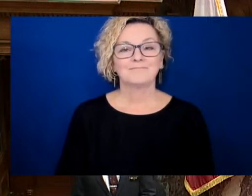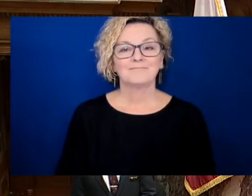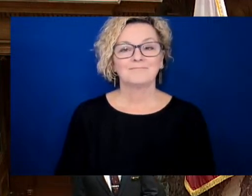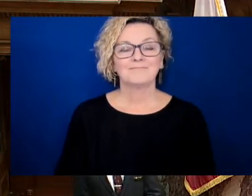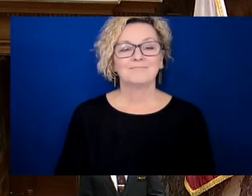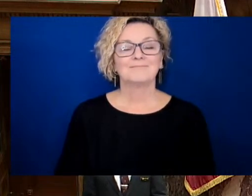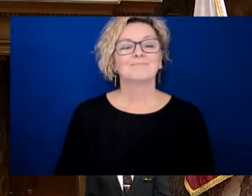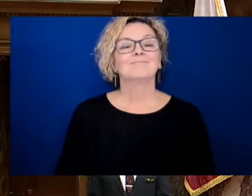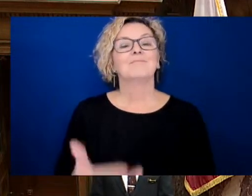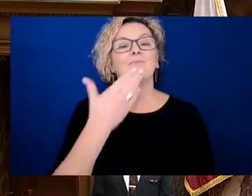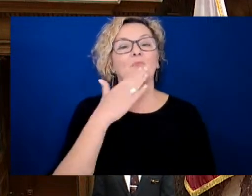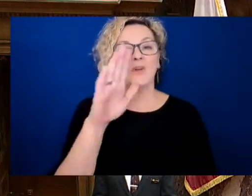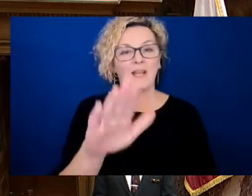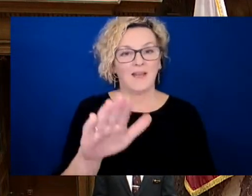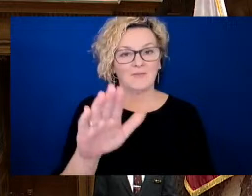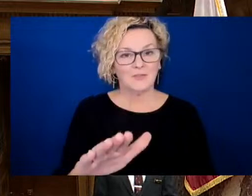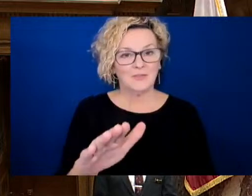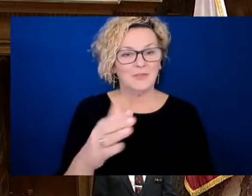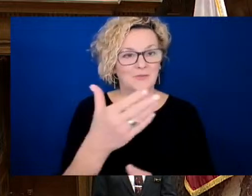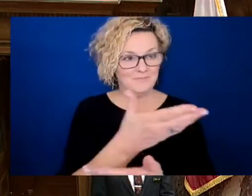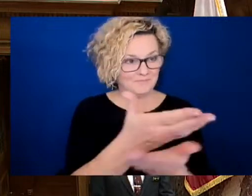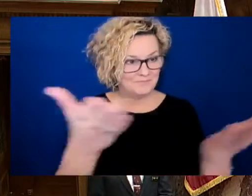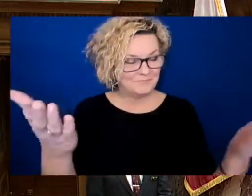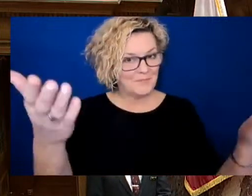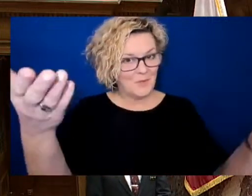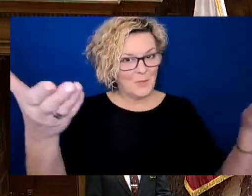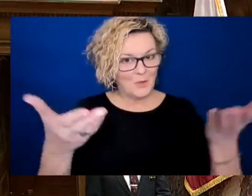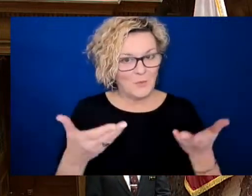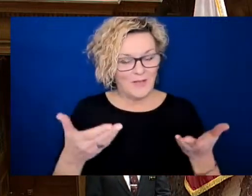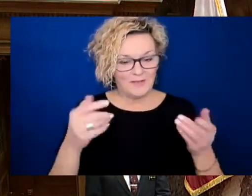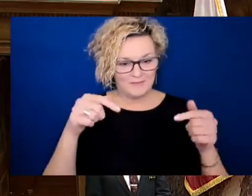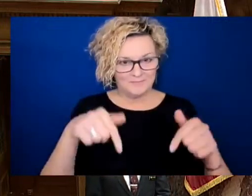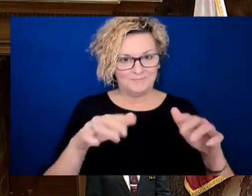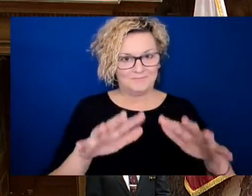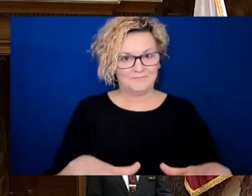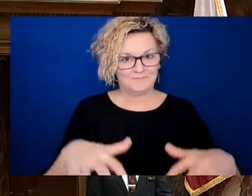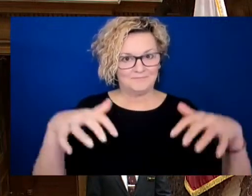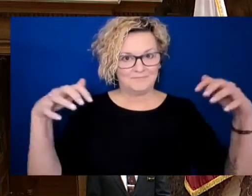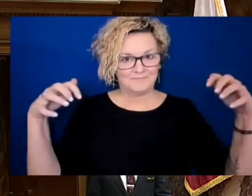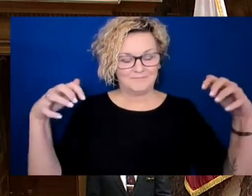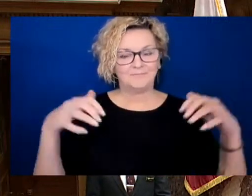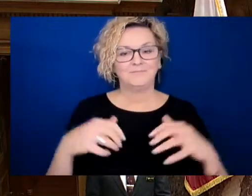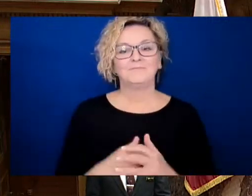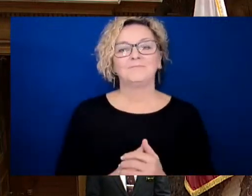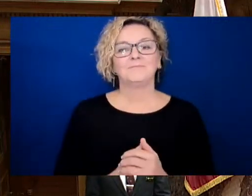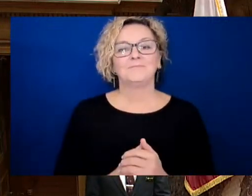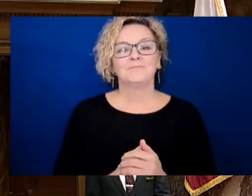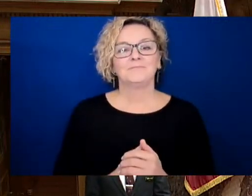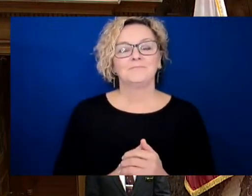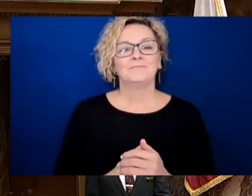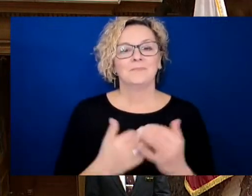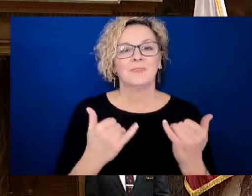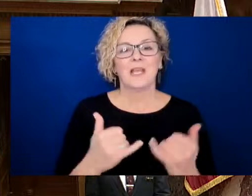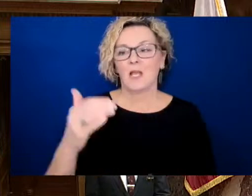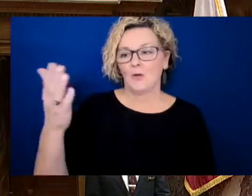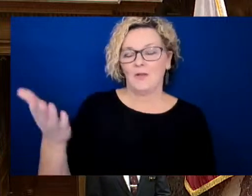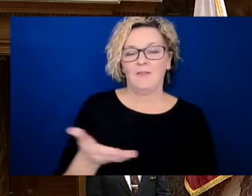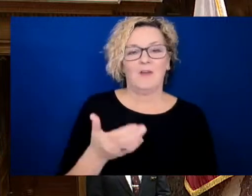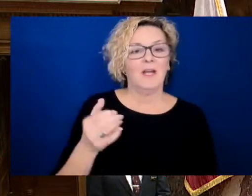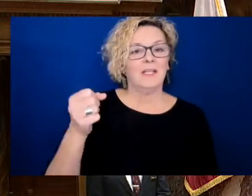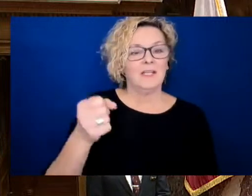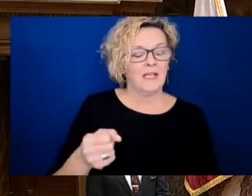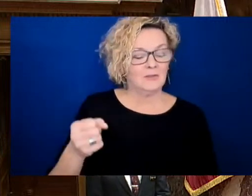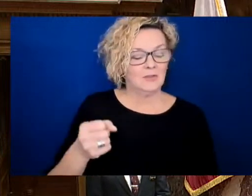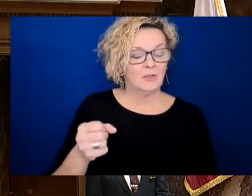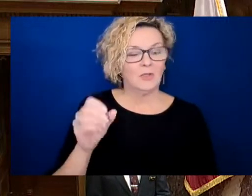Good afternoon, everyone. Welcome to the Chamber. I would like to invite Elder Butch Dick of the Songhees Nation to